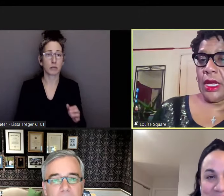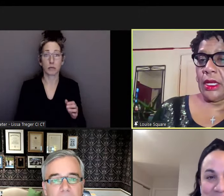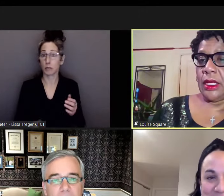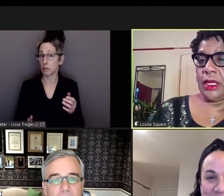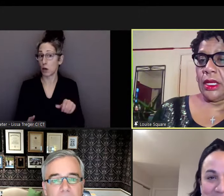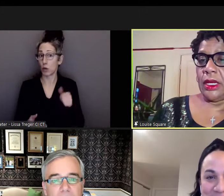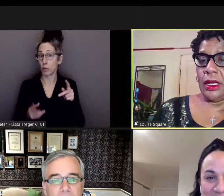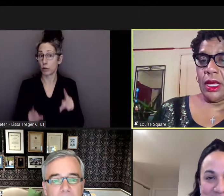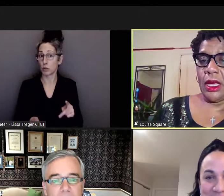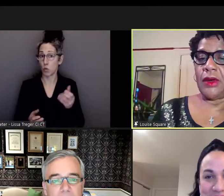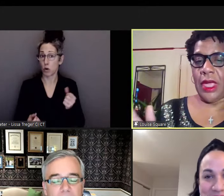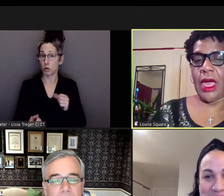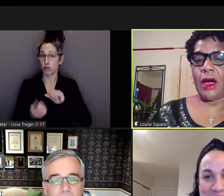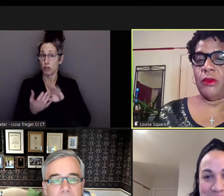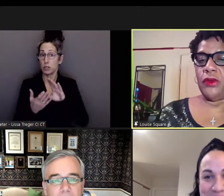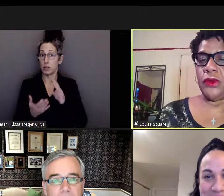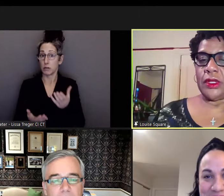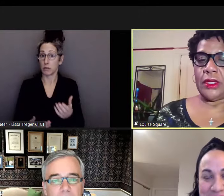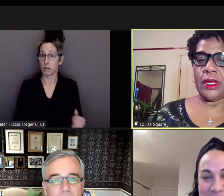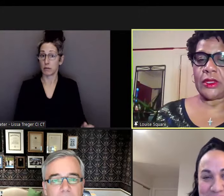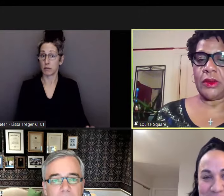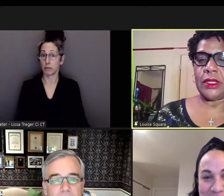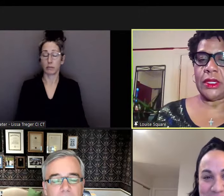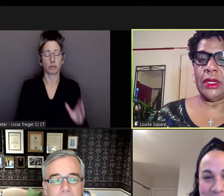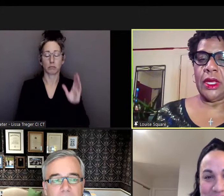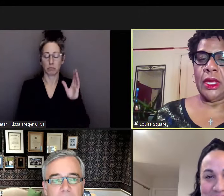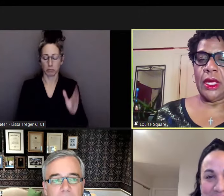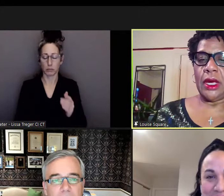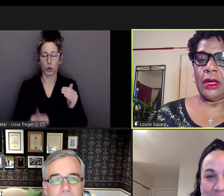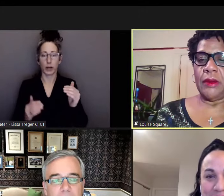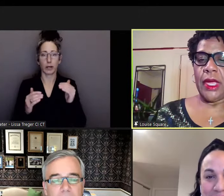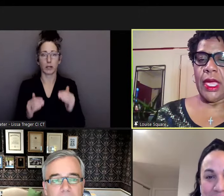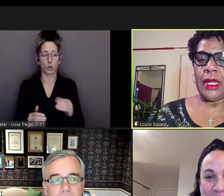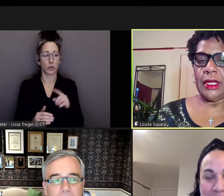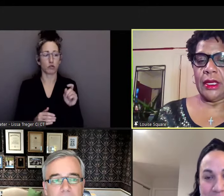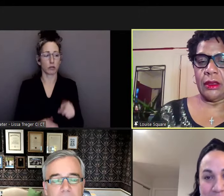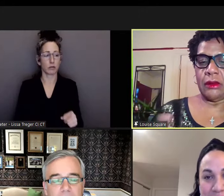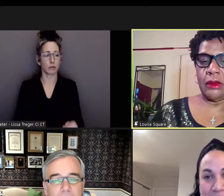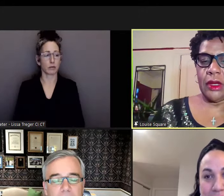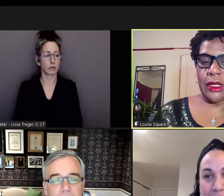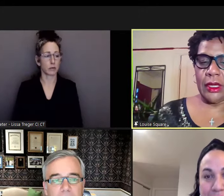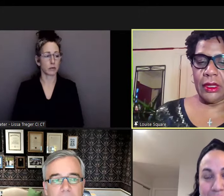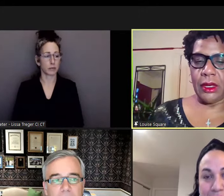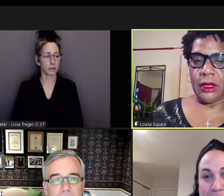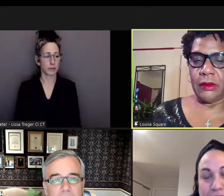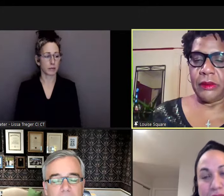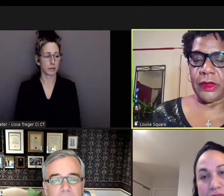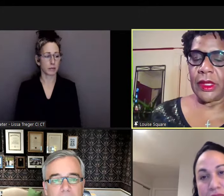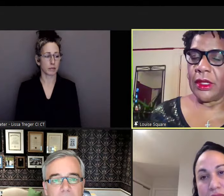to address that, okay, I'll move on to the next question. And I think